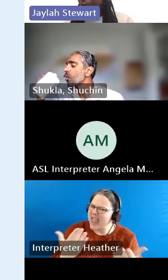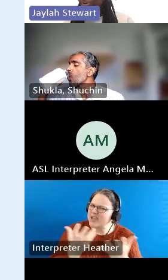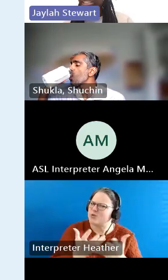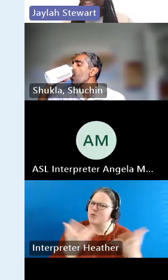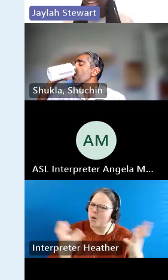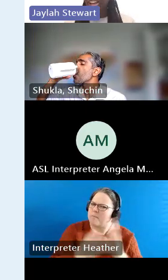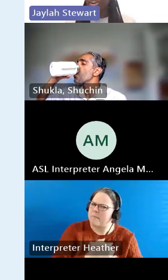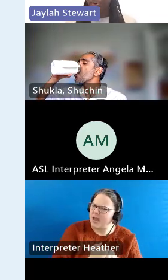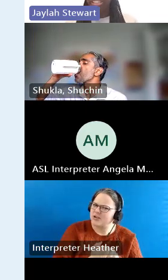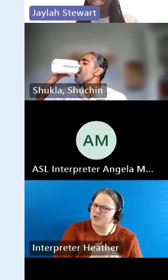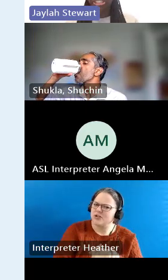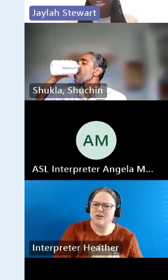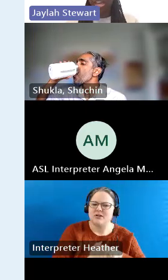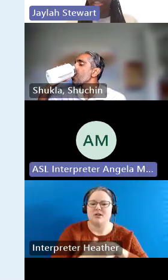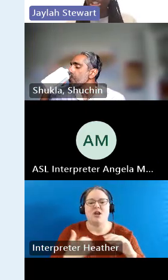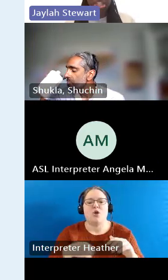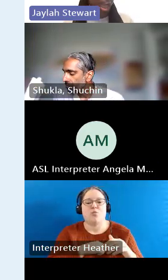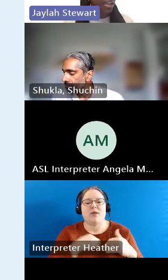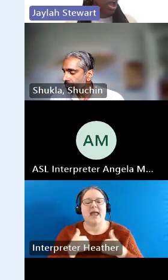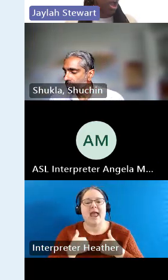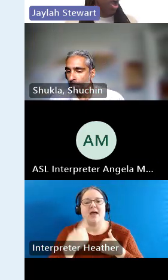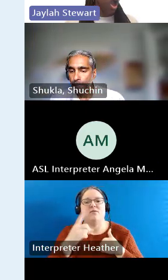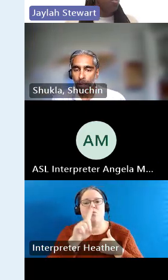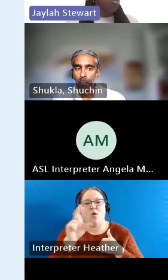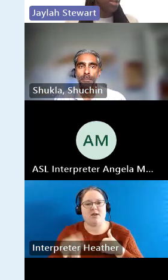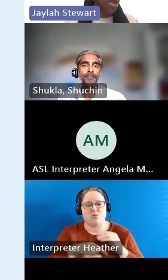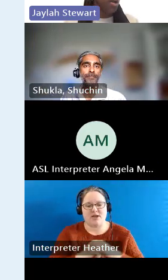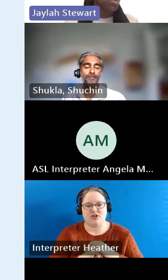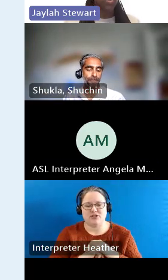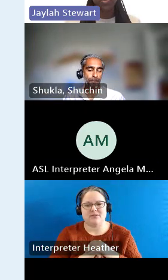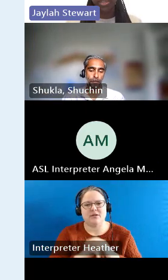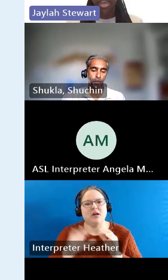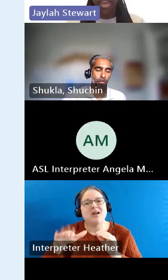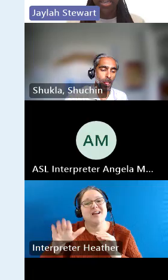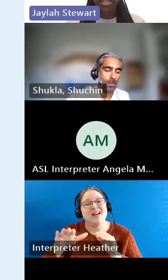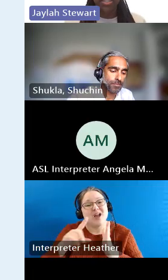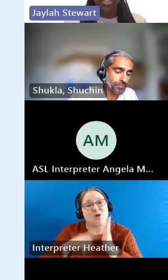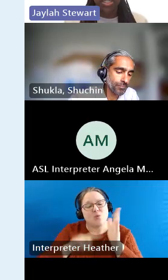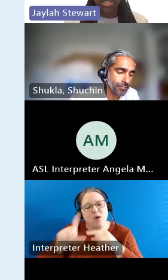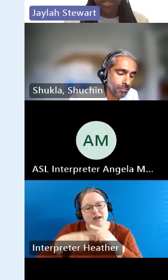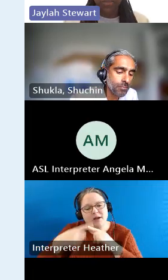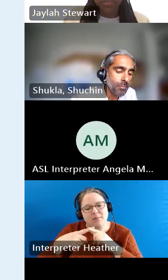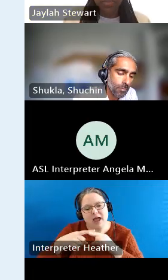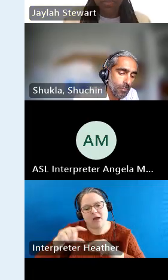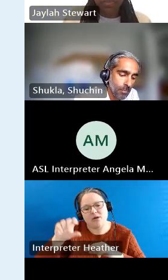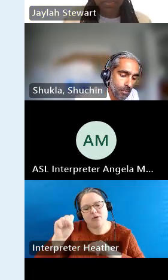much. We did get a question in the chat. What about Sublocade?